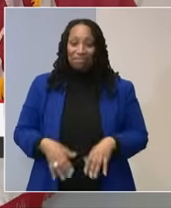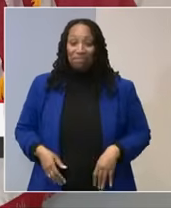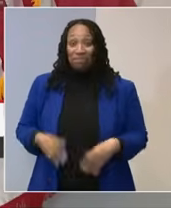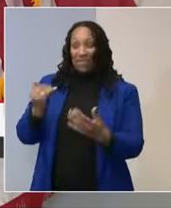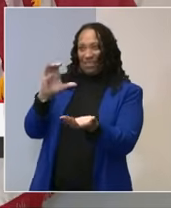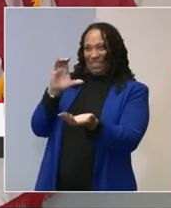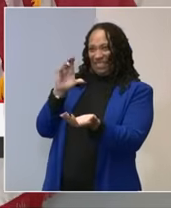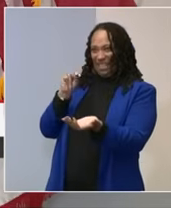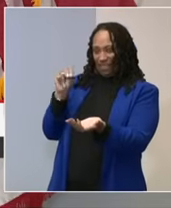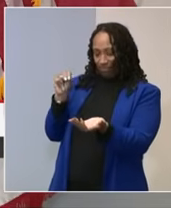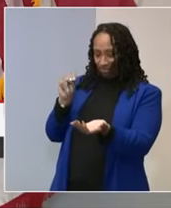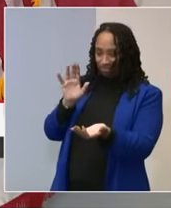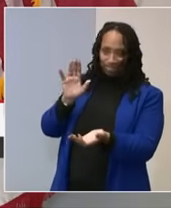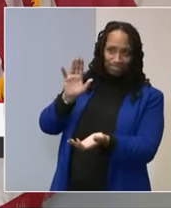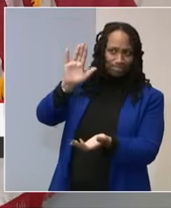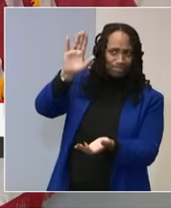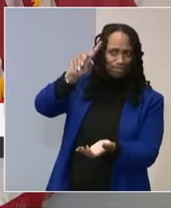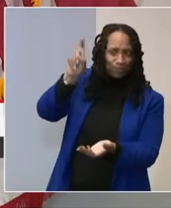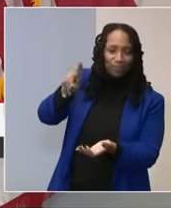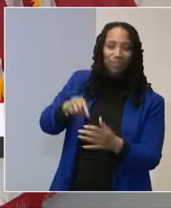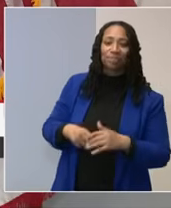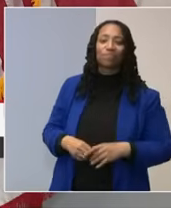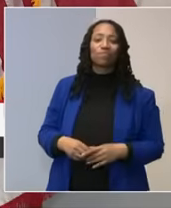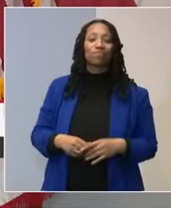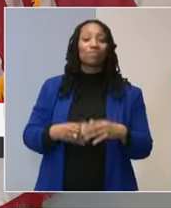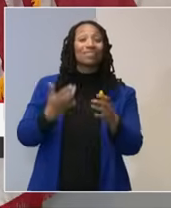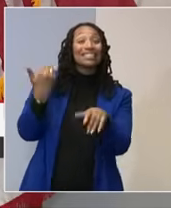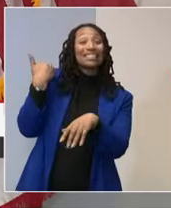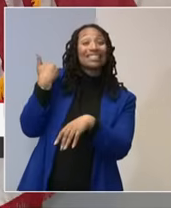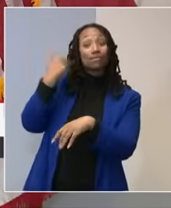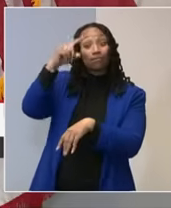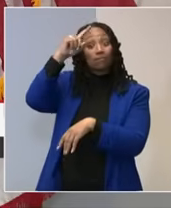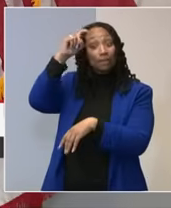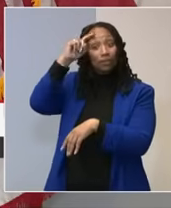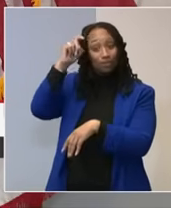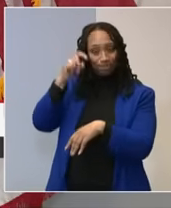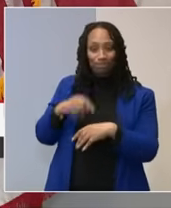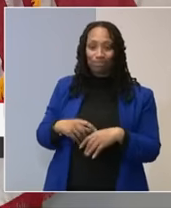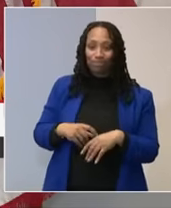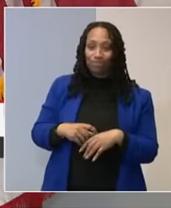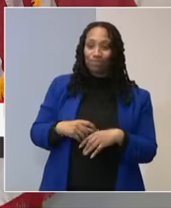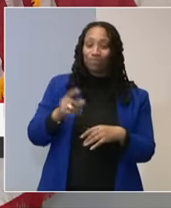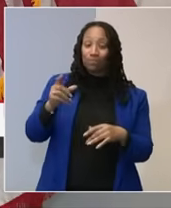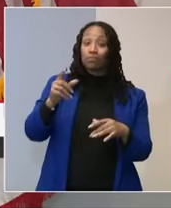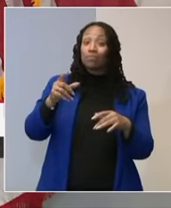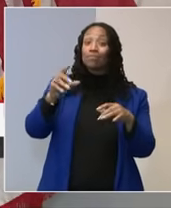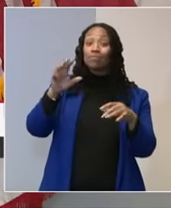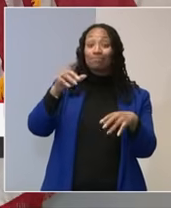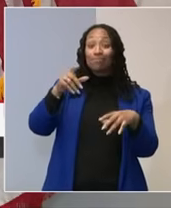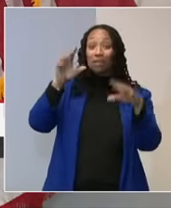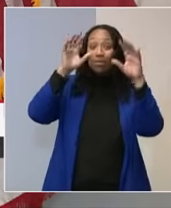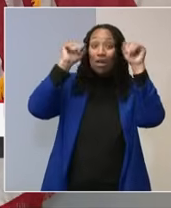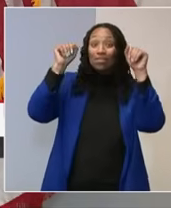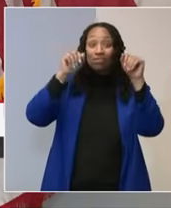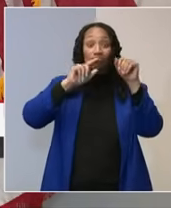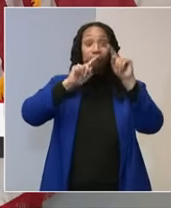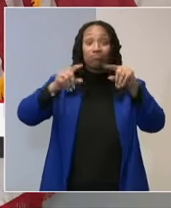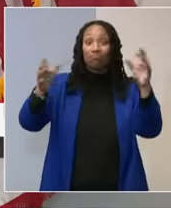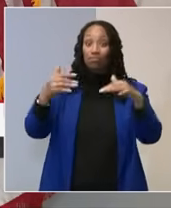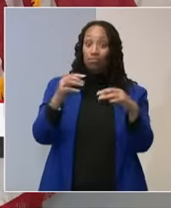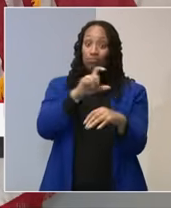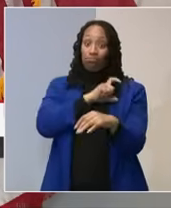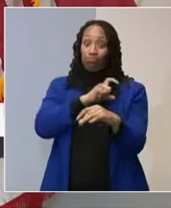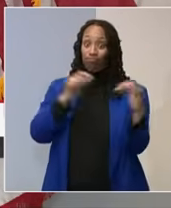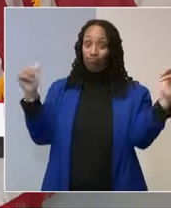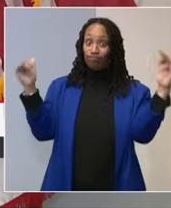law enforcement surge over this past summer might have impacted your decision not to run again? It didn't.